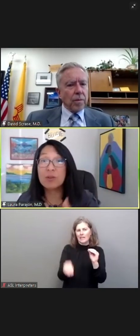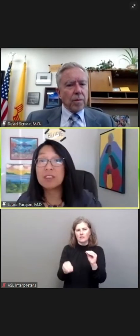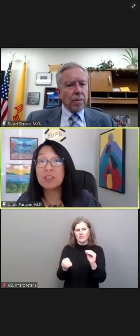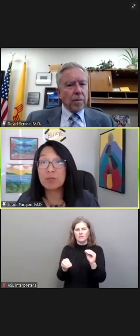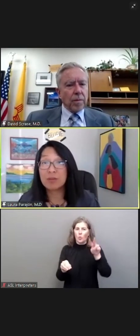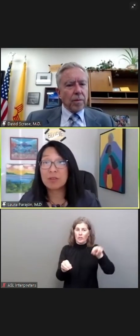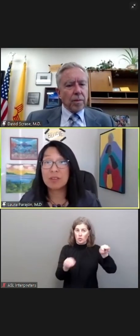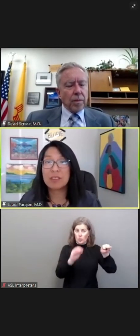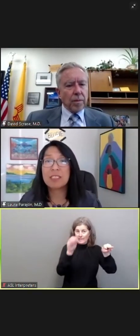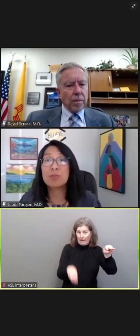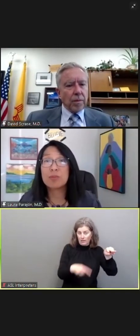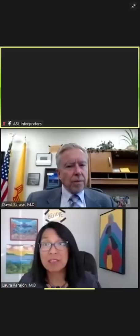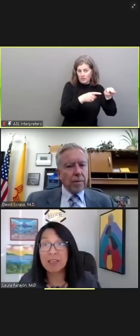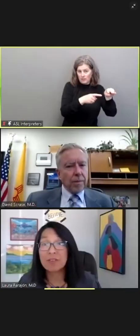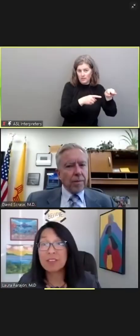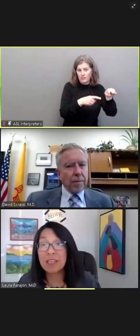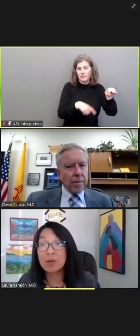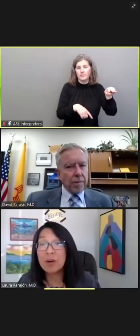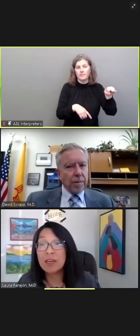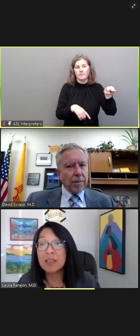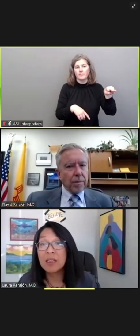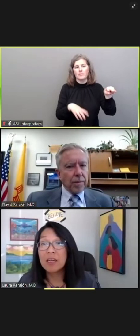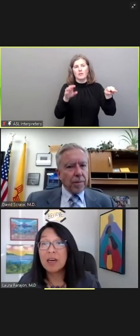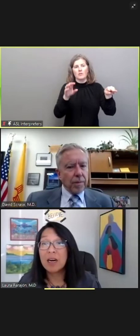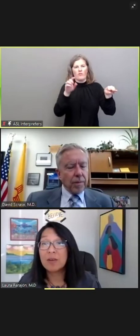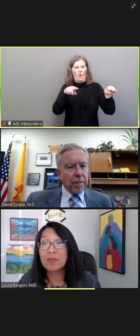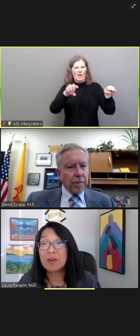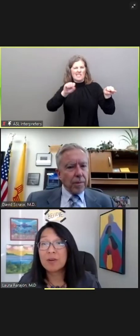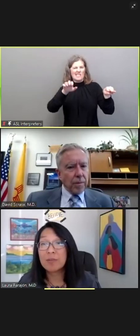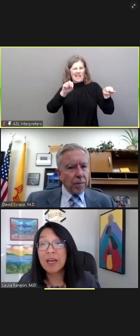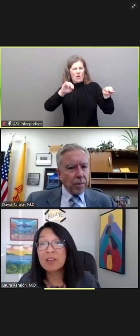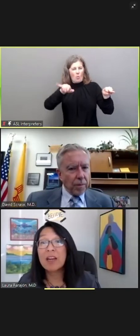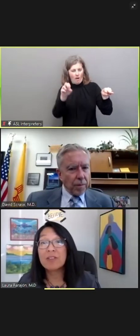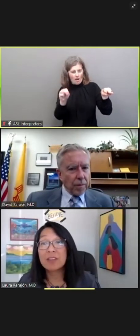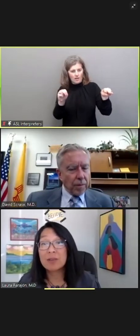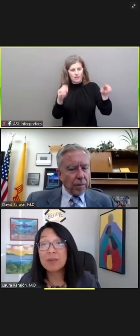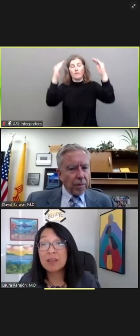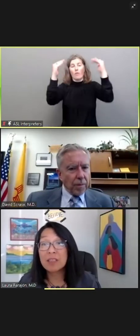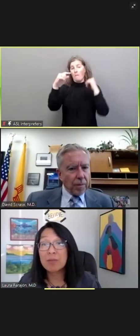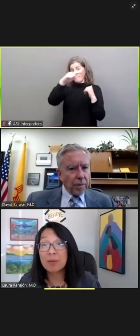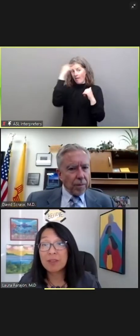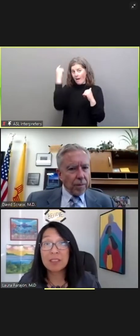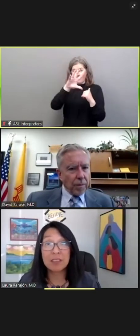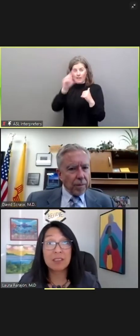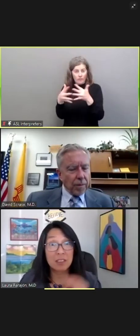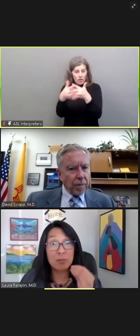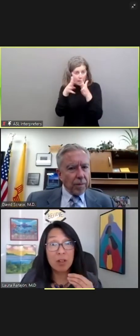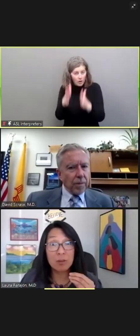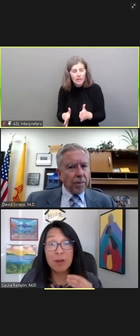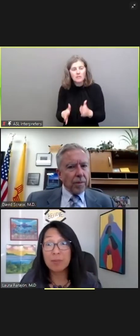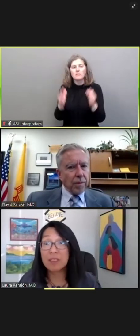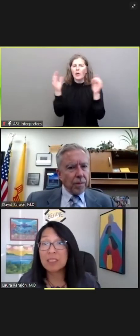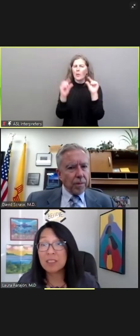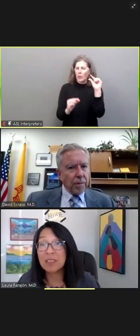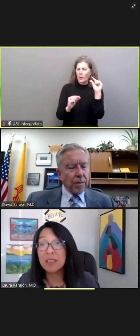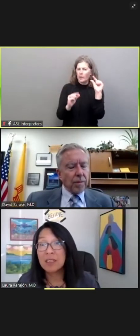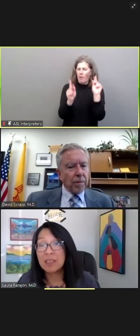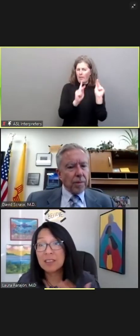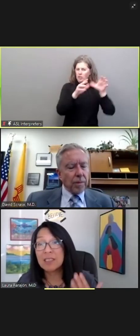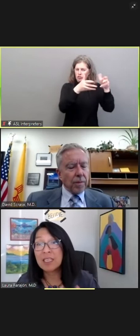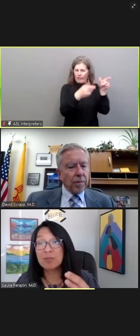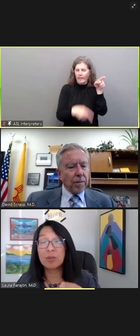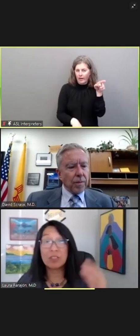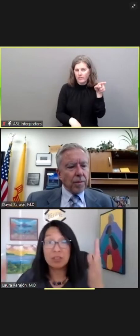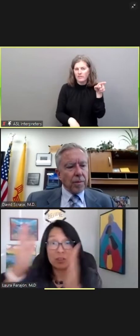that's 22.6% for San Juan. For Black or African American populations, as a smaller population,